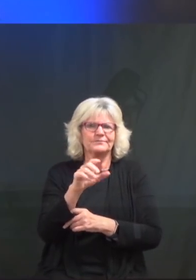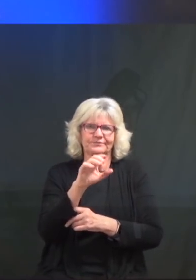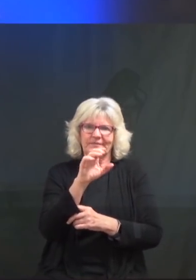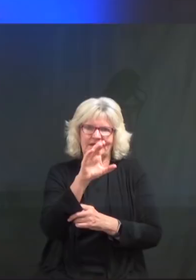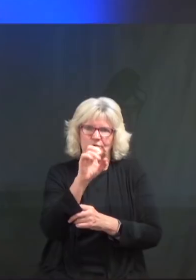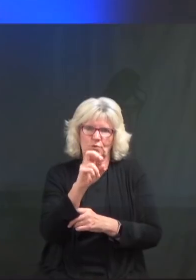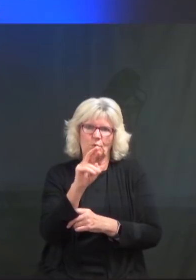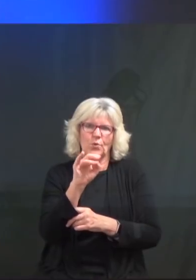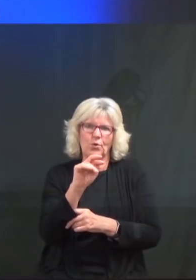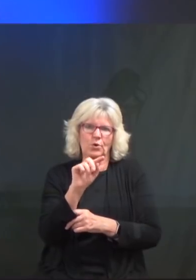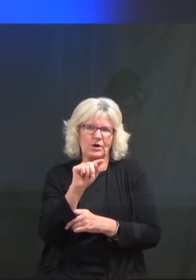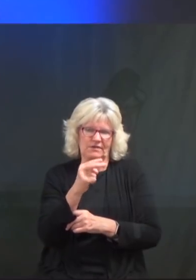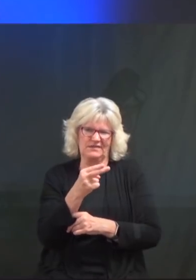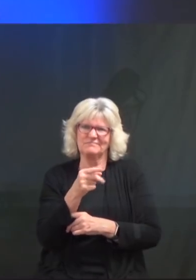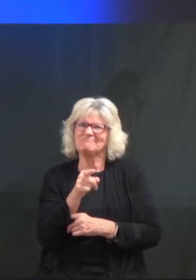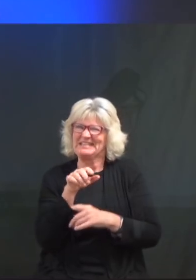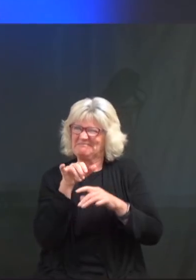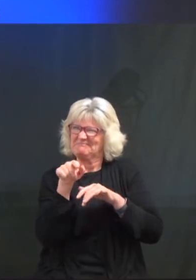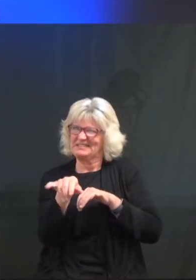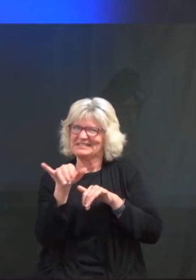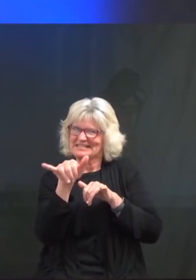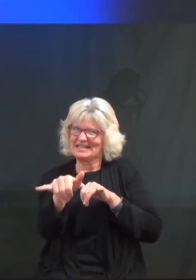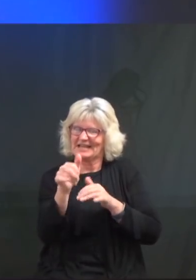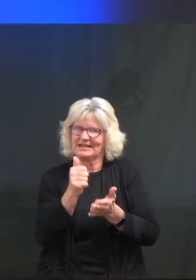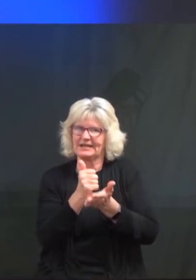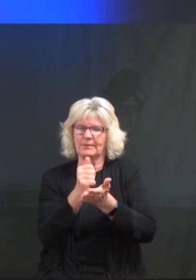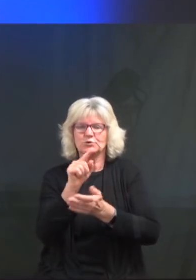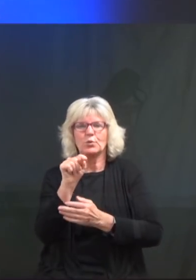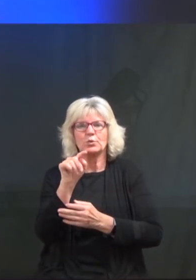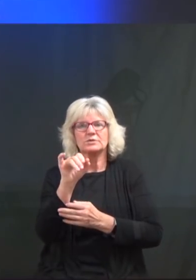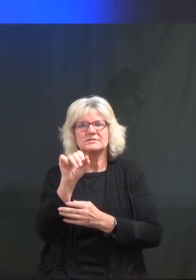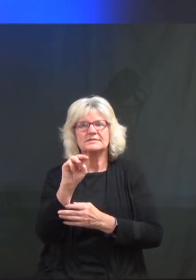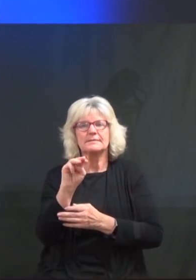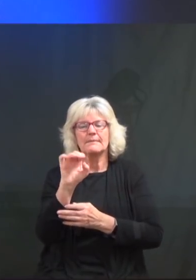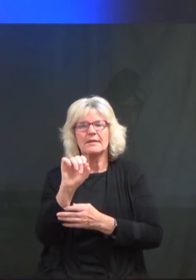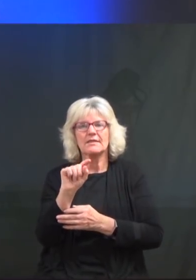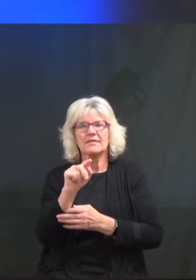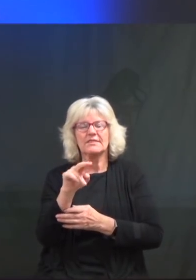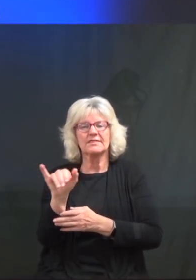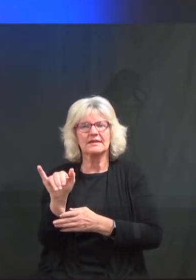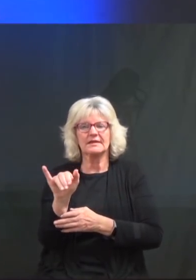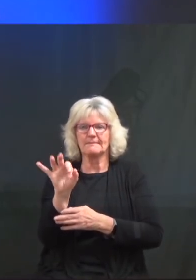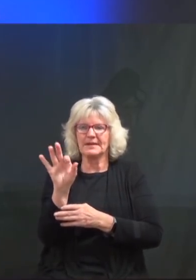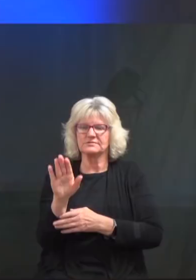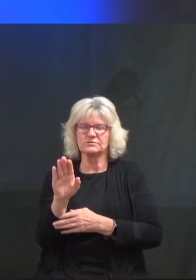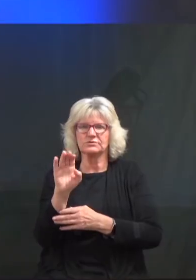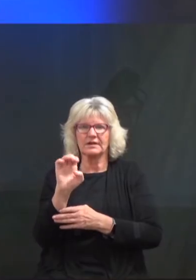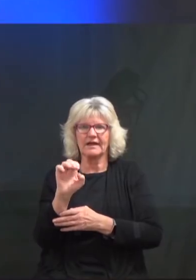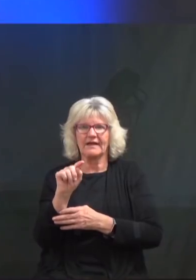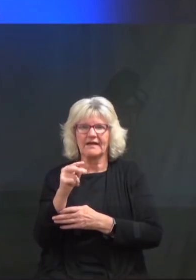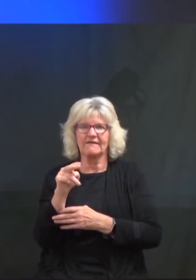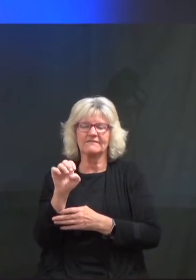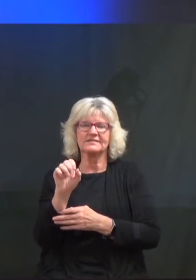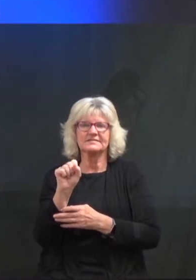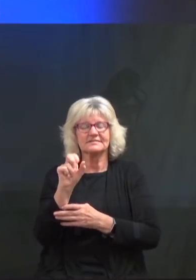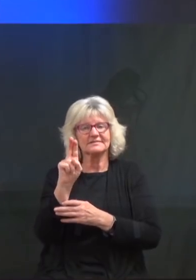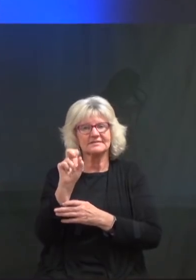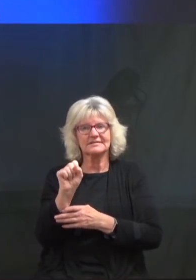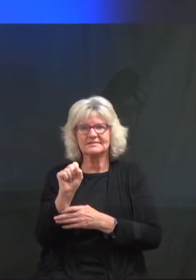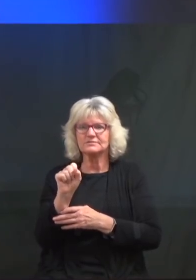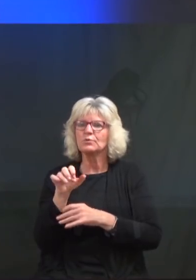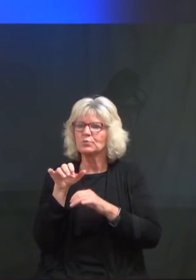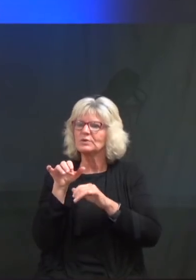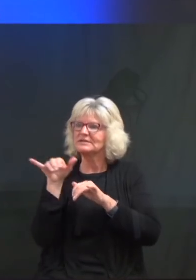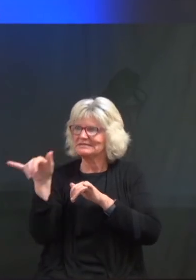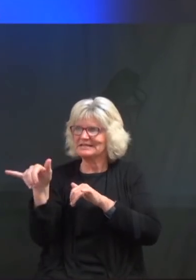of the church of Corinth, where he said, stay here and help them. Or Timothy, who pastored the church of Ephesus for a while. He said, stay there and help them. So we